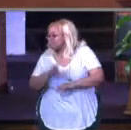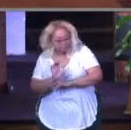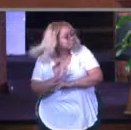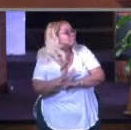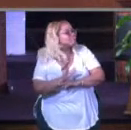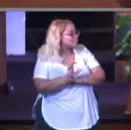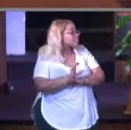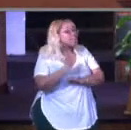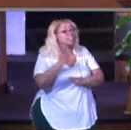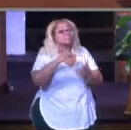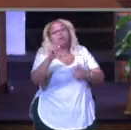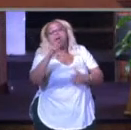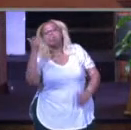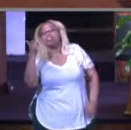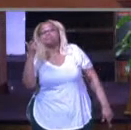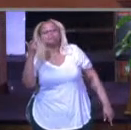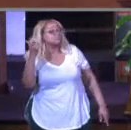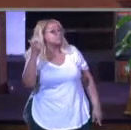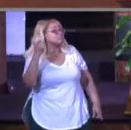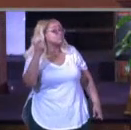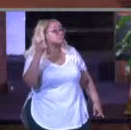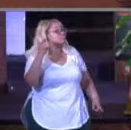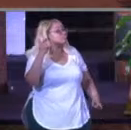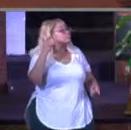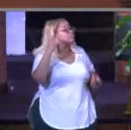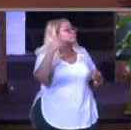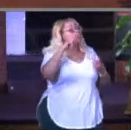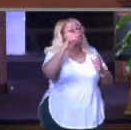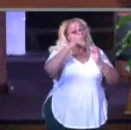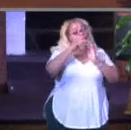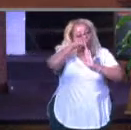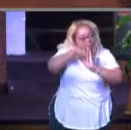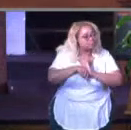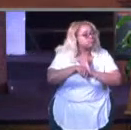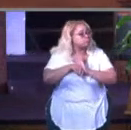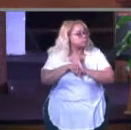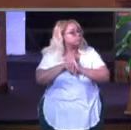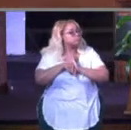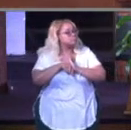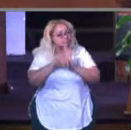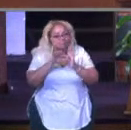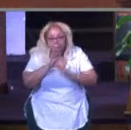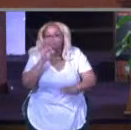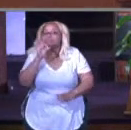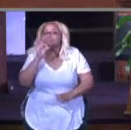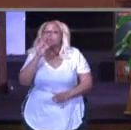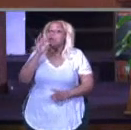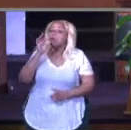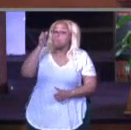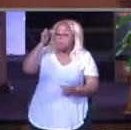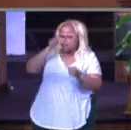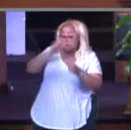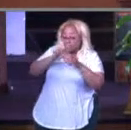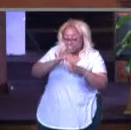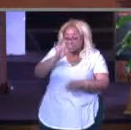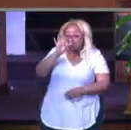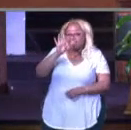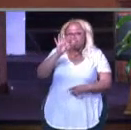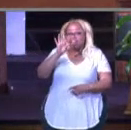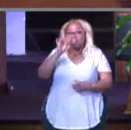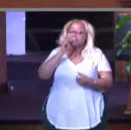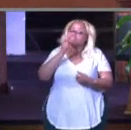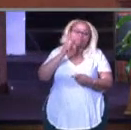what the Spirit is. And for some others, you'll be delving more deeply into the Spirit, because remember, the Spirit